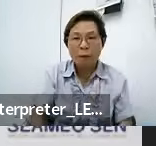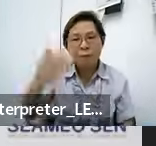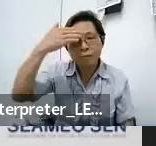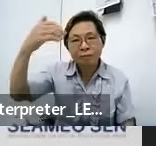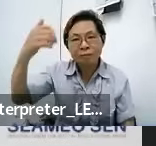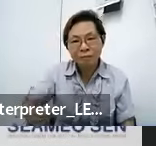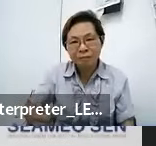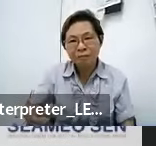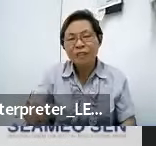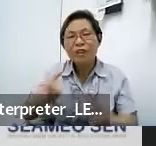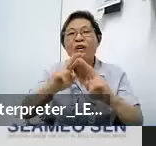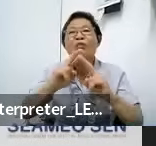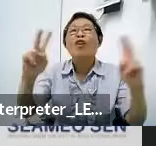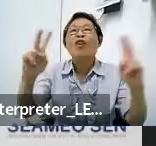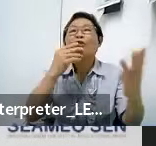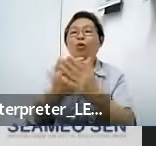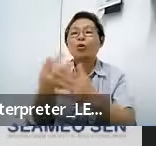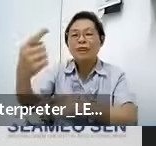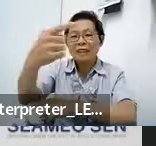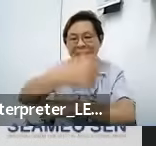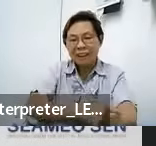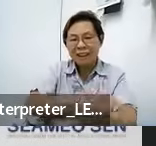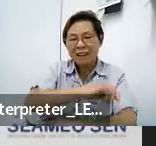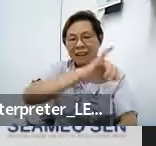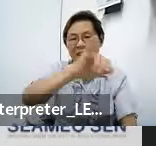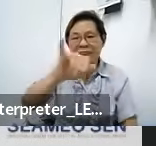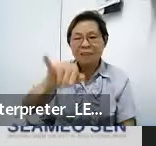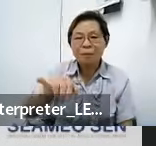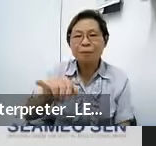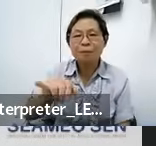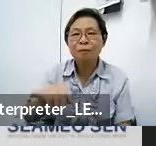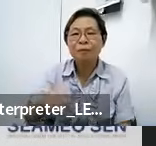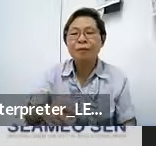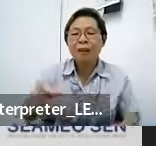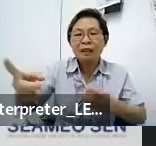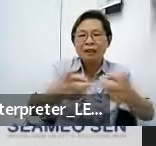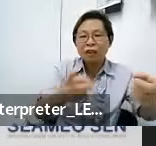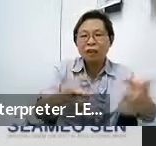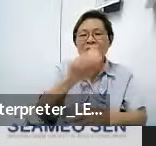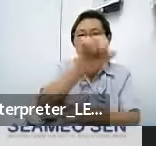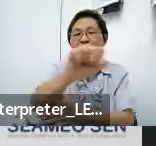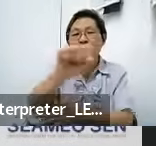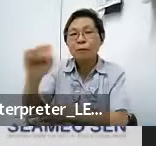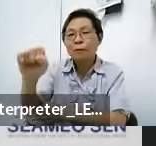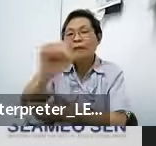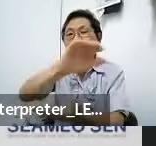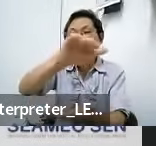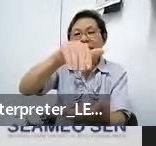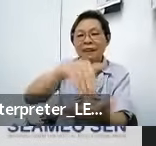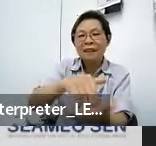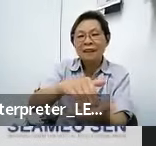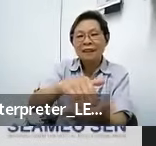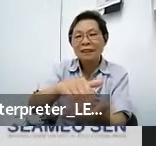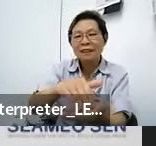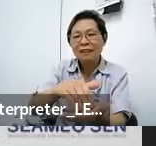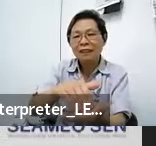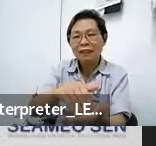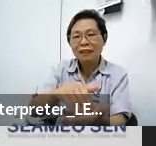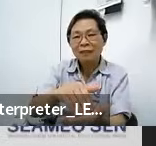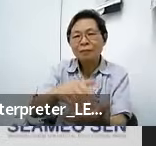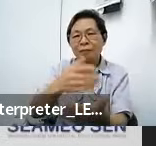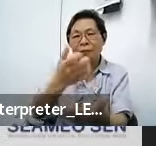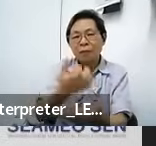Assalamualaikum and a very good day. Ms. Duria Matavivat, Director of SEMIU Regional Center for Sufficiency